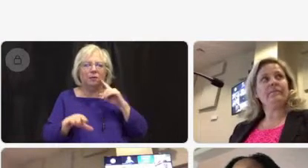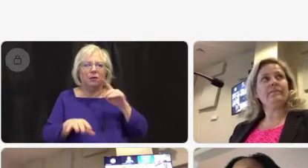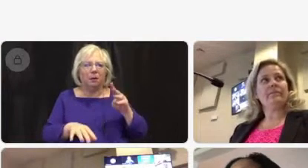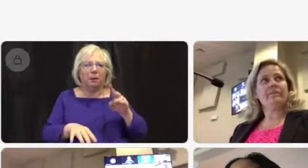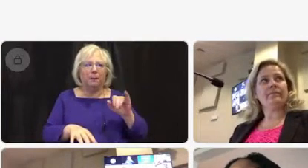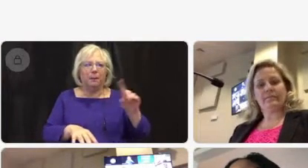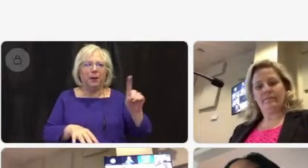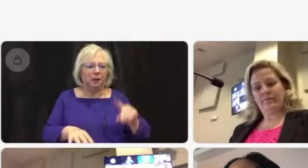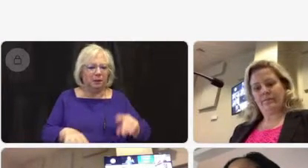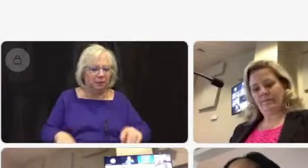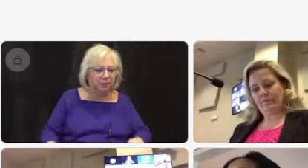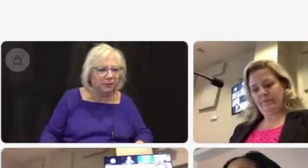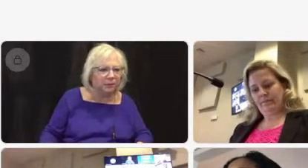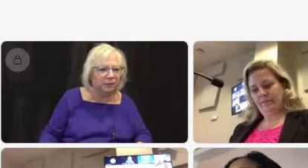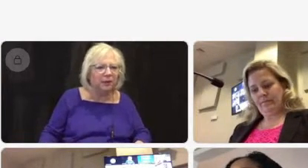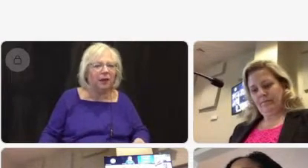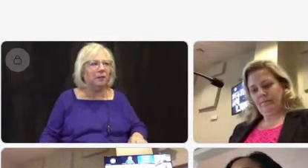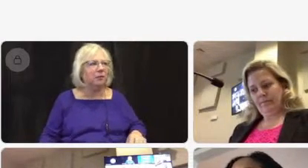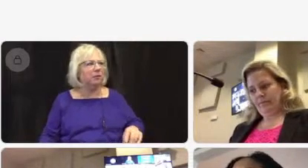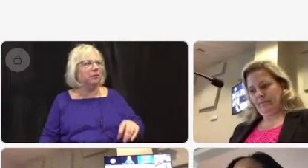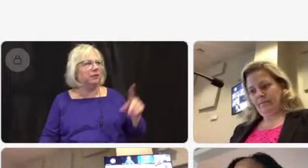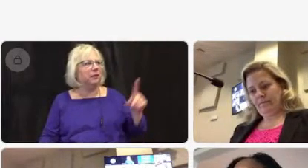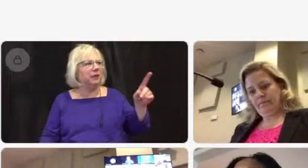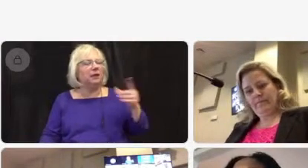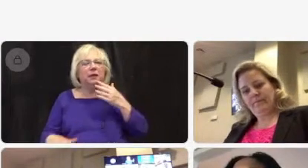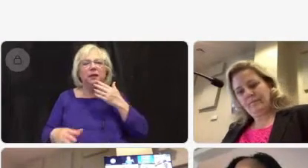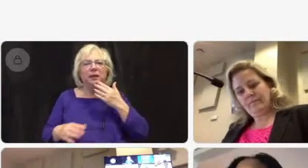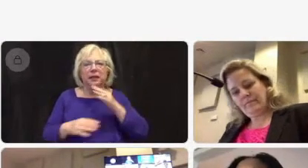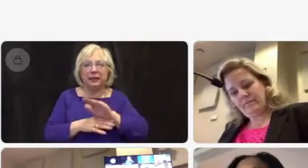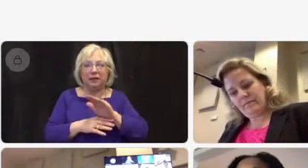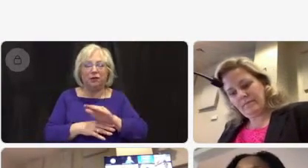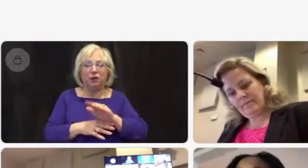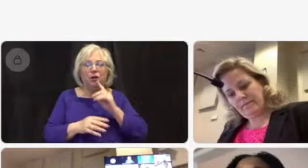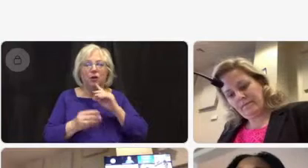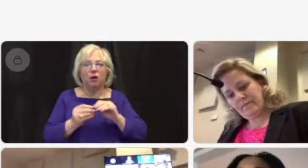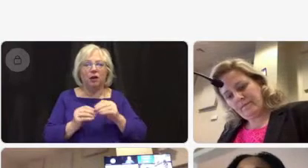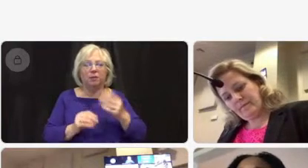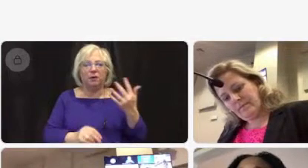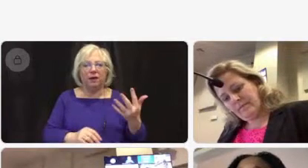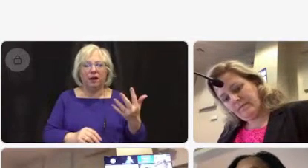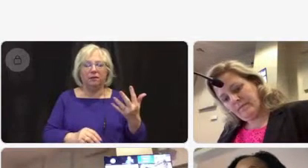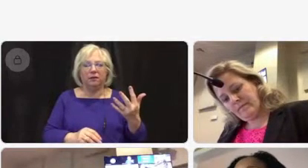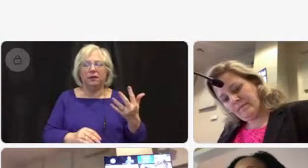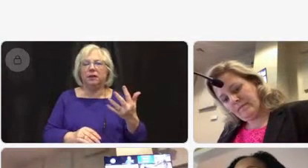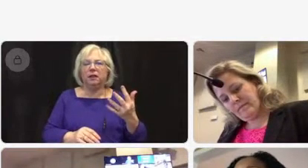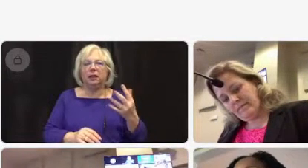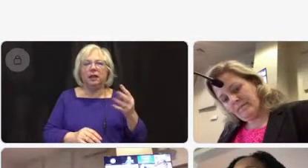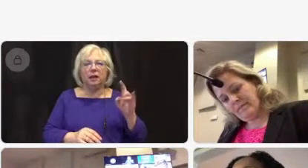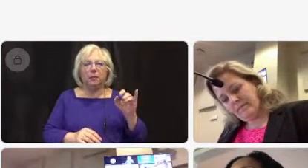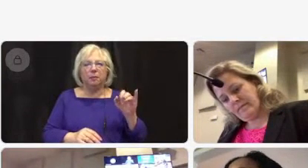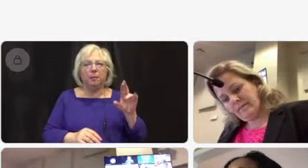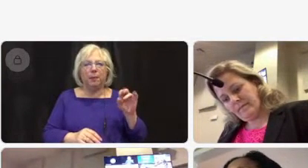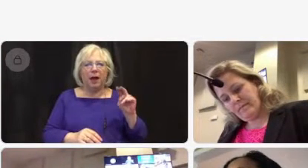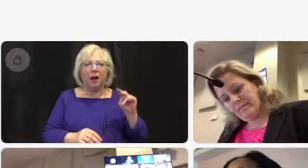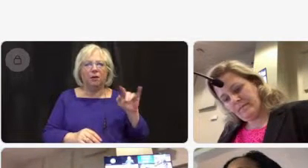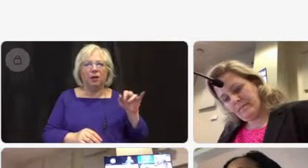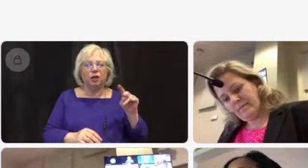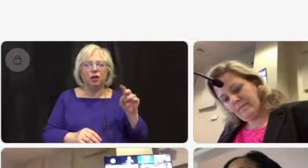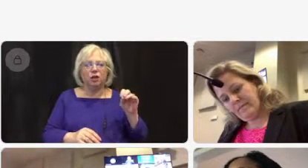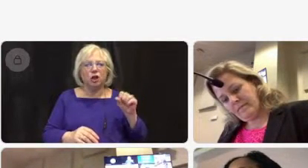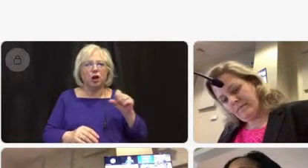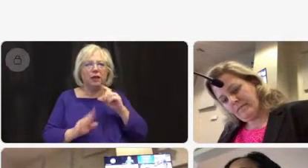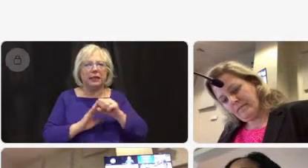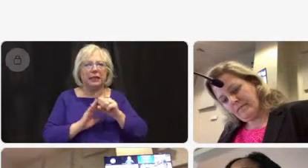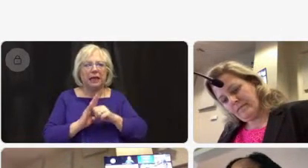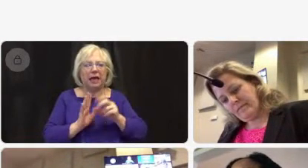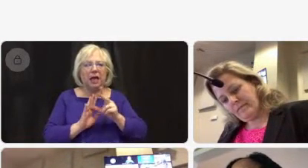Good afternoon, members of the board, mayor, vice mayor. So on number 5, the Byron Jones, that's a state contract.